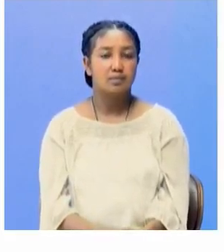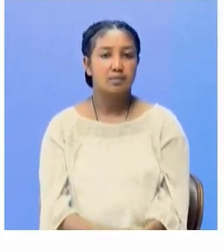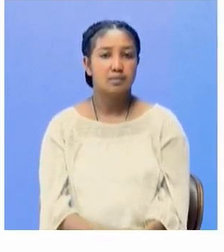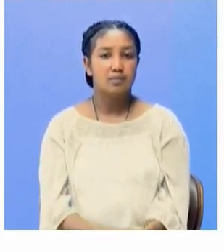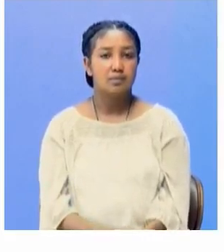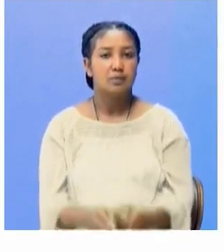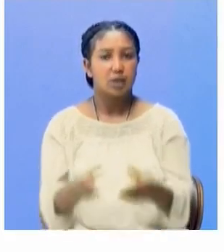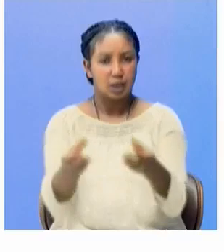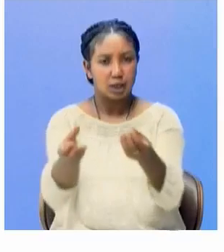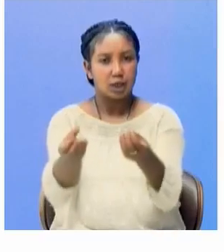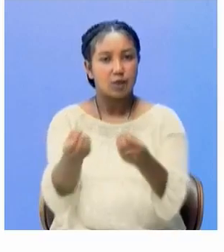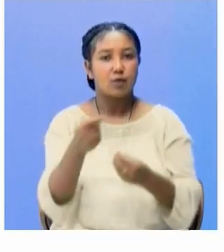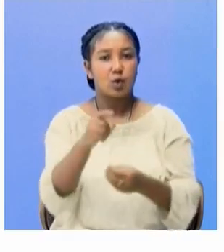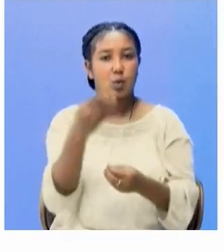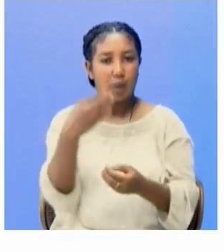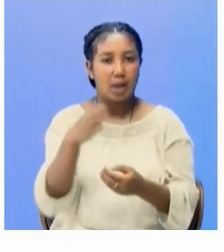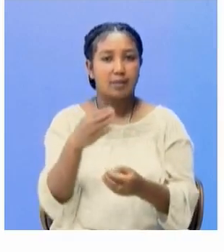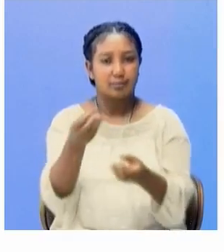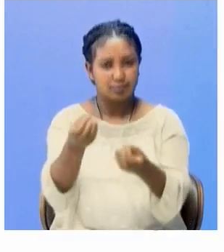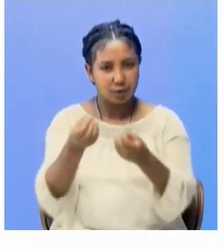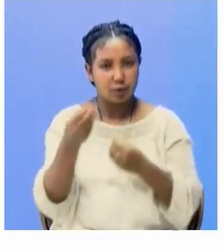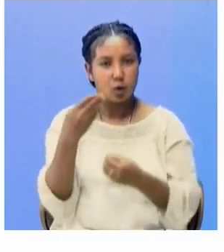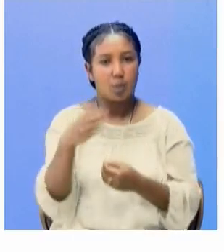Give me your pen.